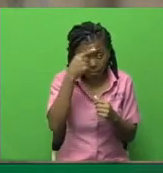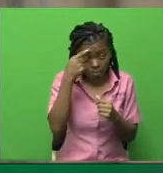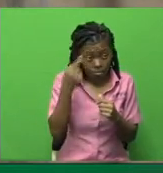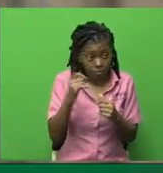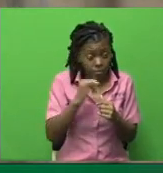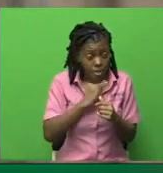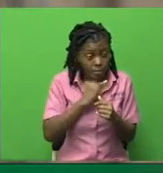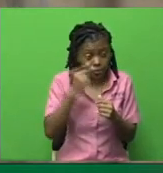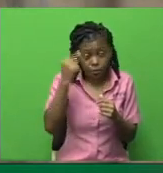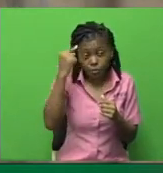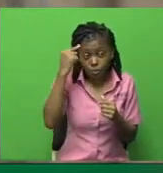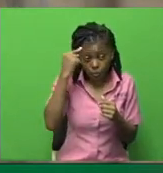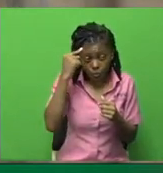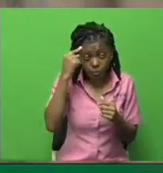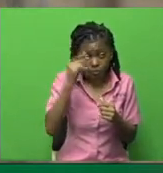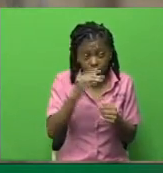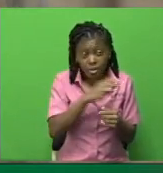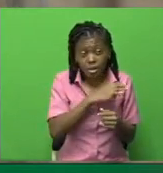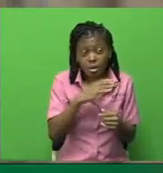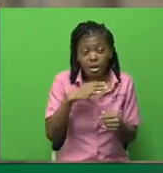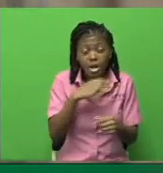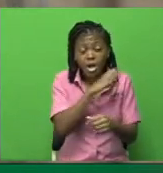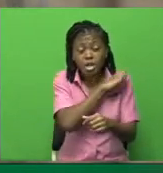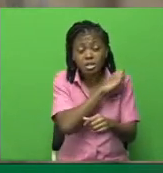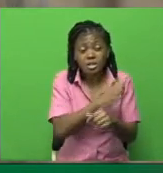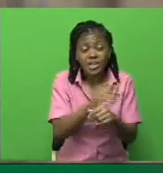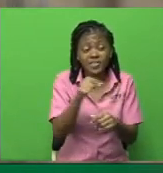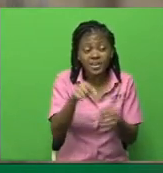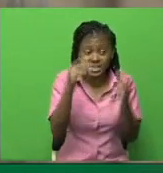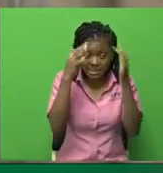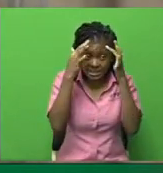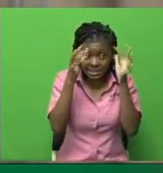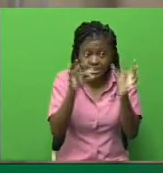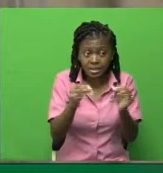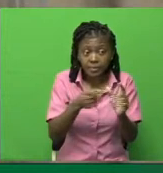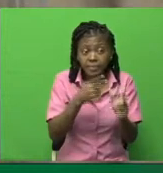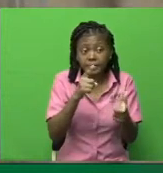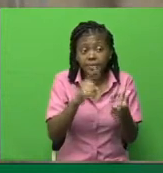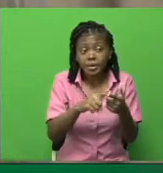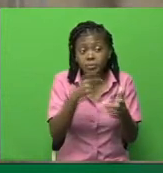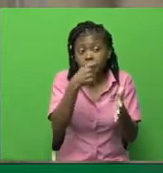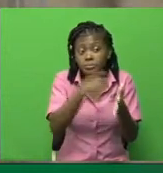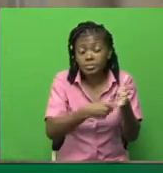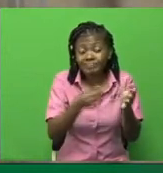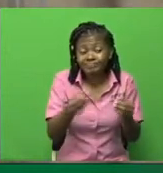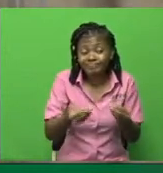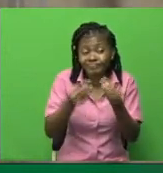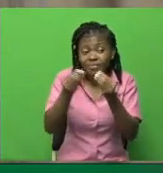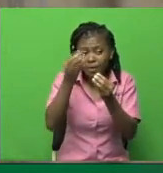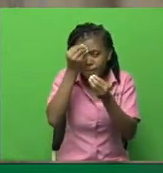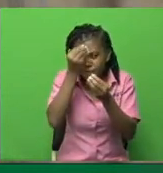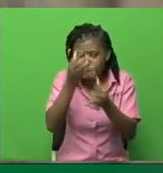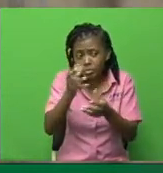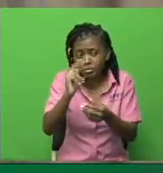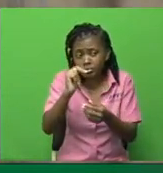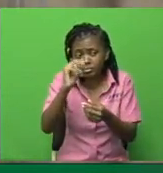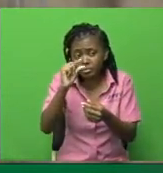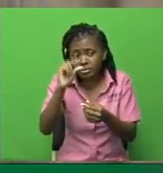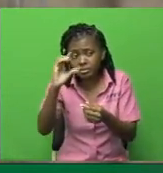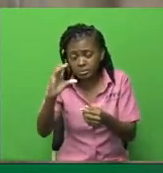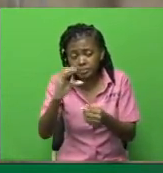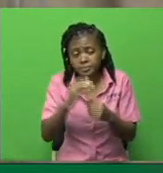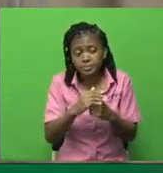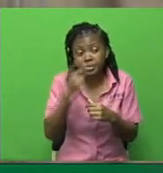by the subcommittee of energy um who then passes on that price to NGC for the purchase for